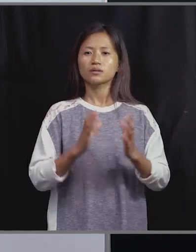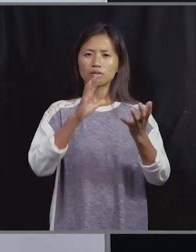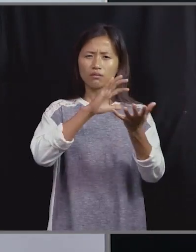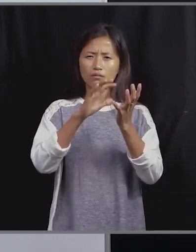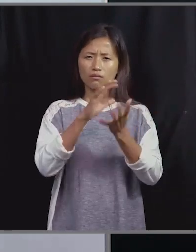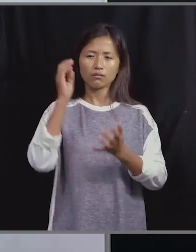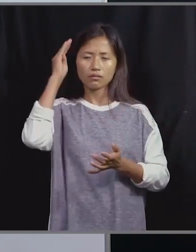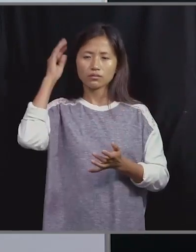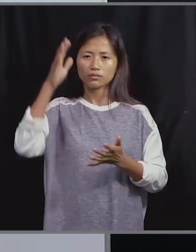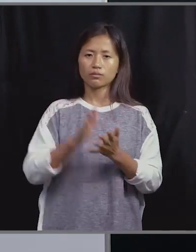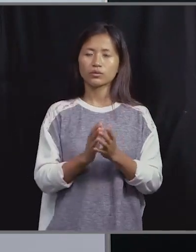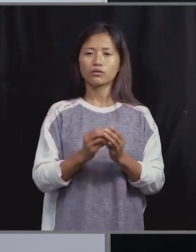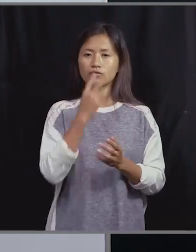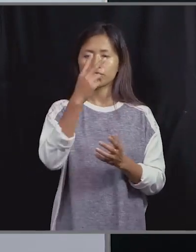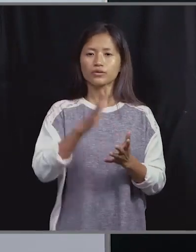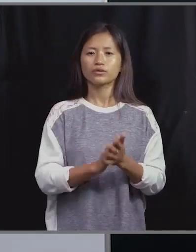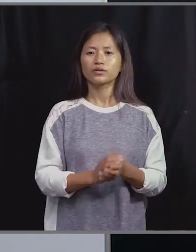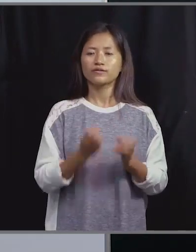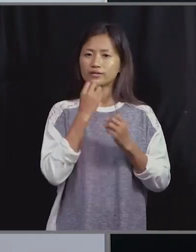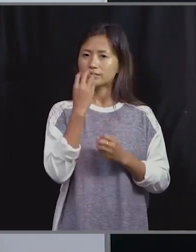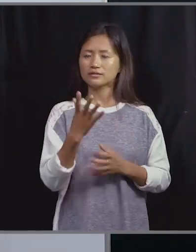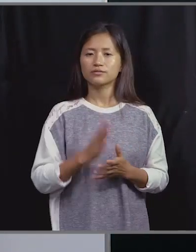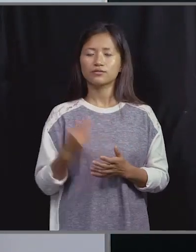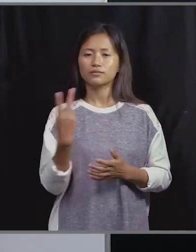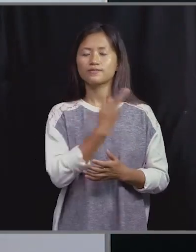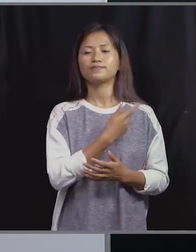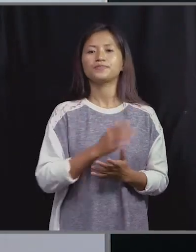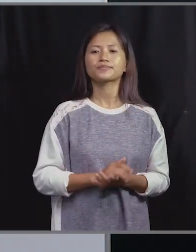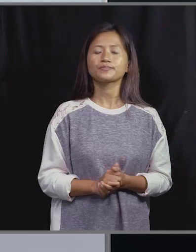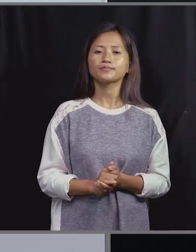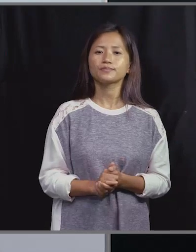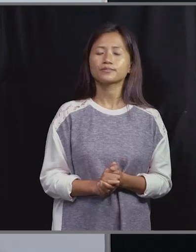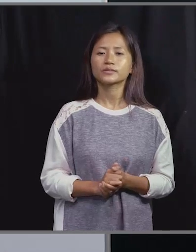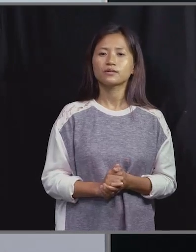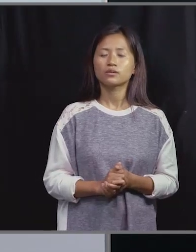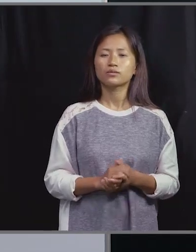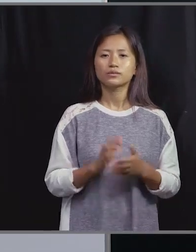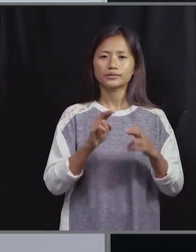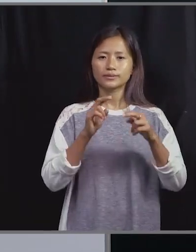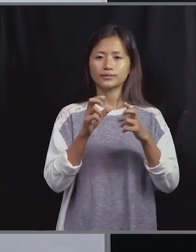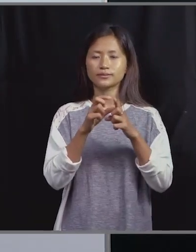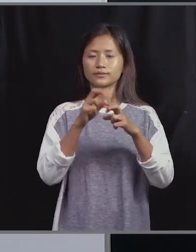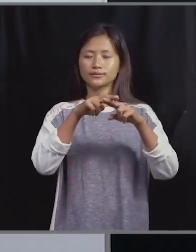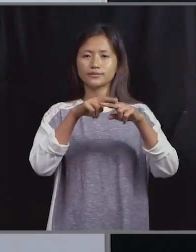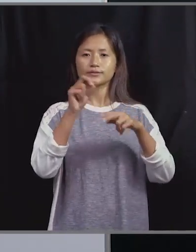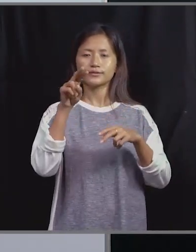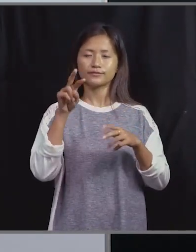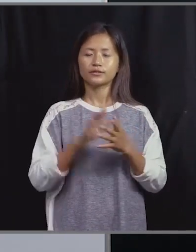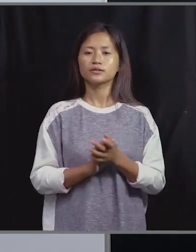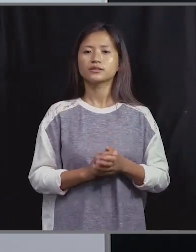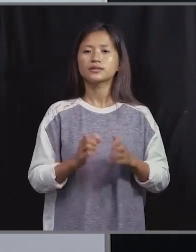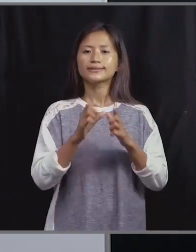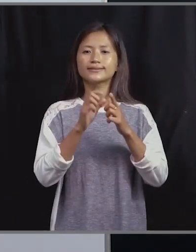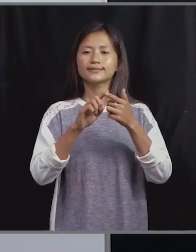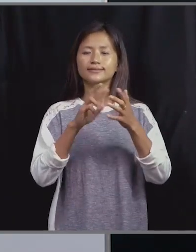or the broad overview of this topic will be very easy for us. So let us first define what is Deccan riot. Deccan